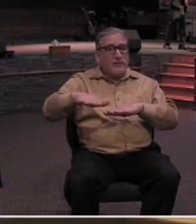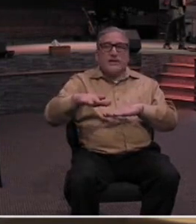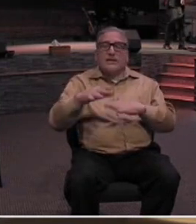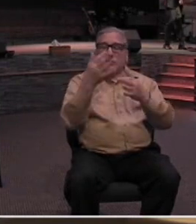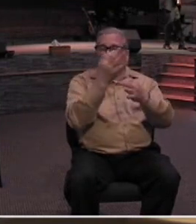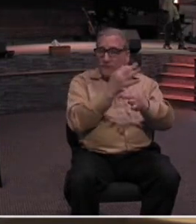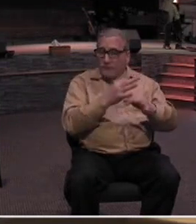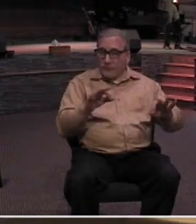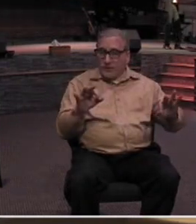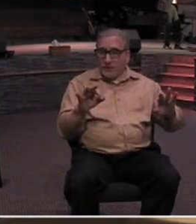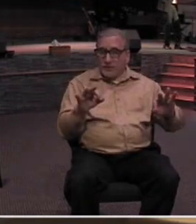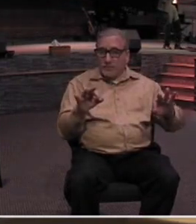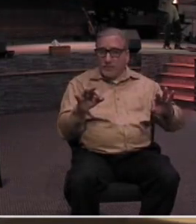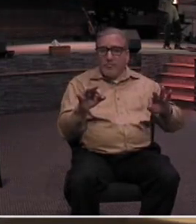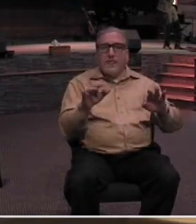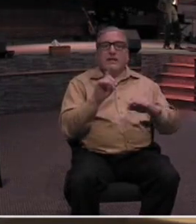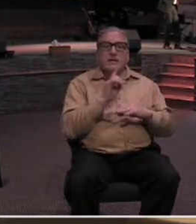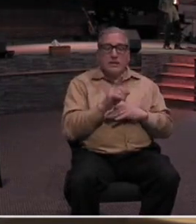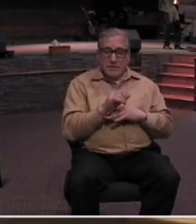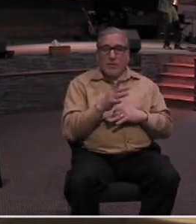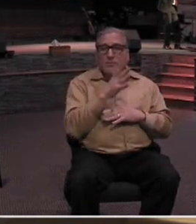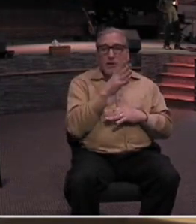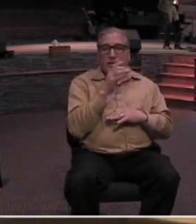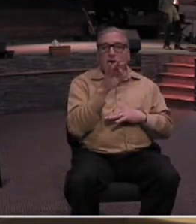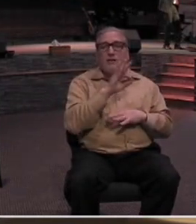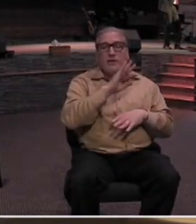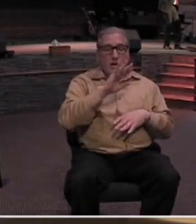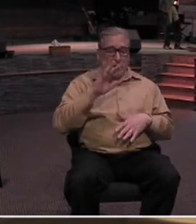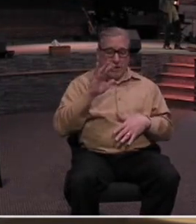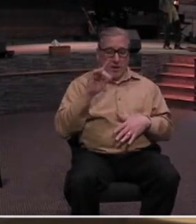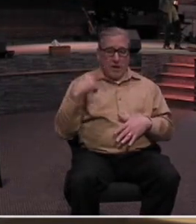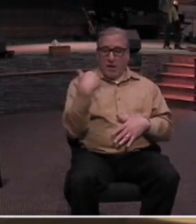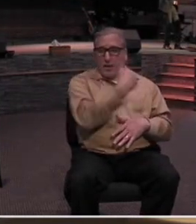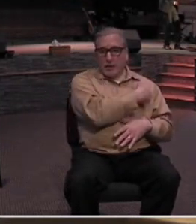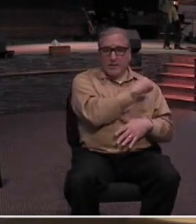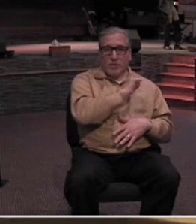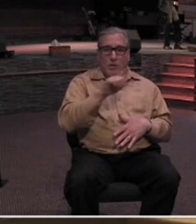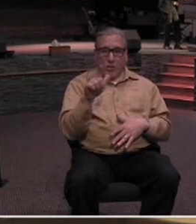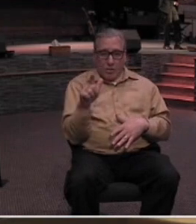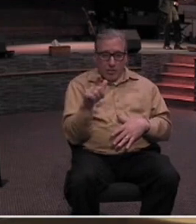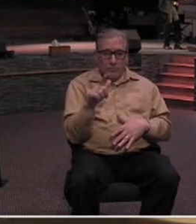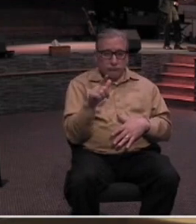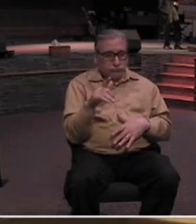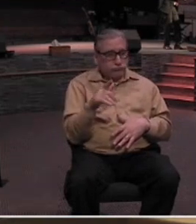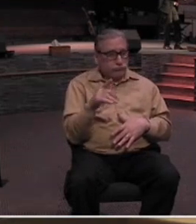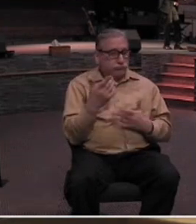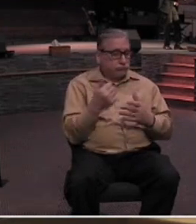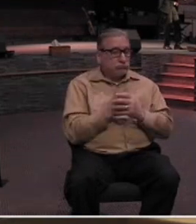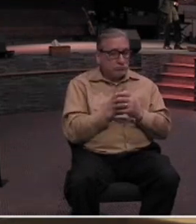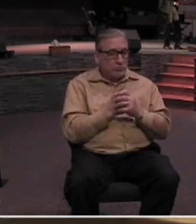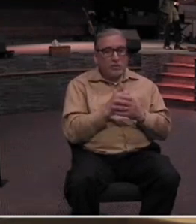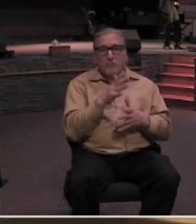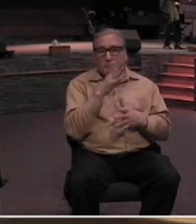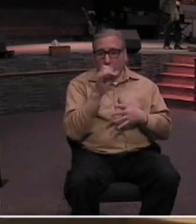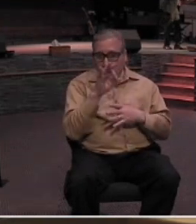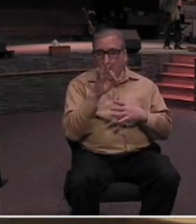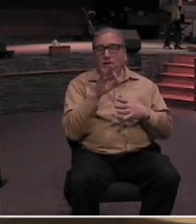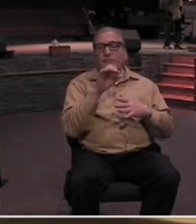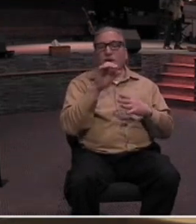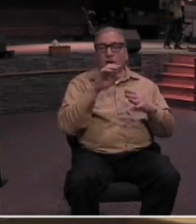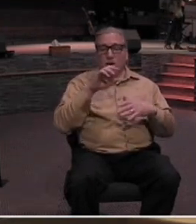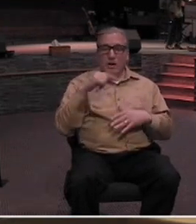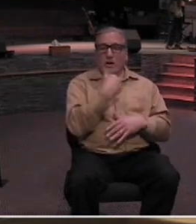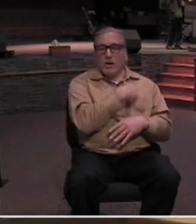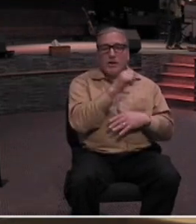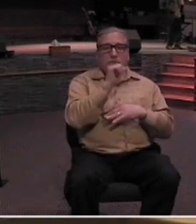free, is the mother of us all. Can somebody say the mother of us all? Paul wasn't